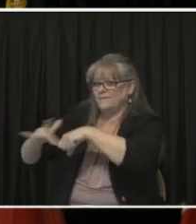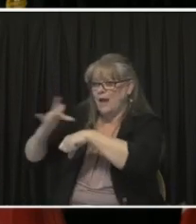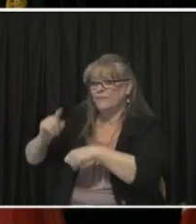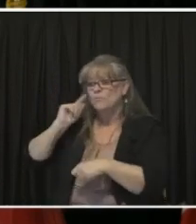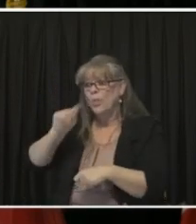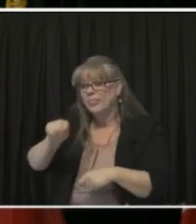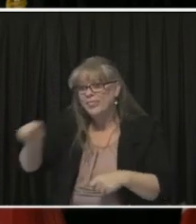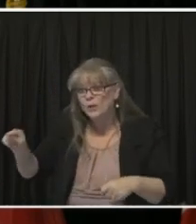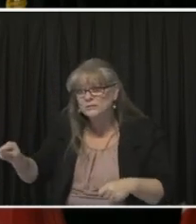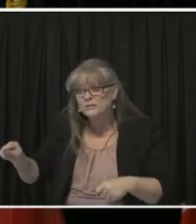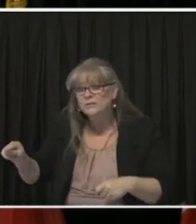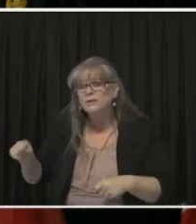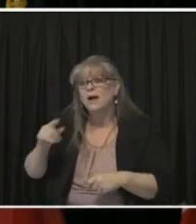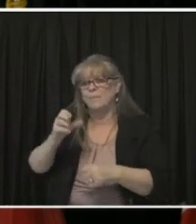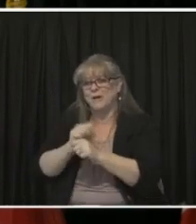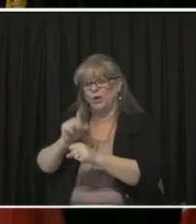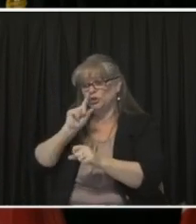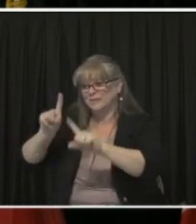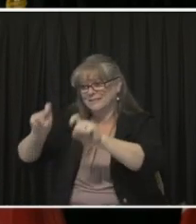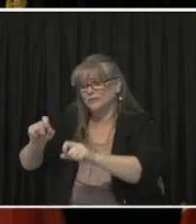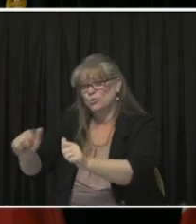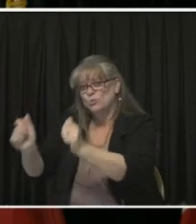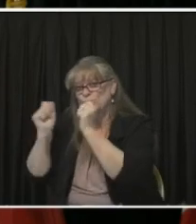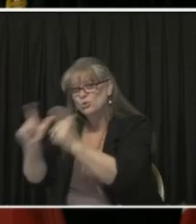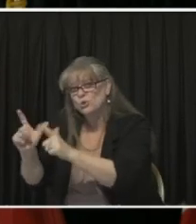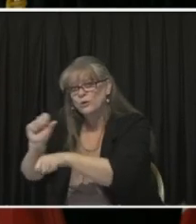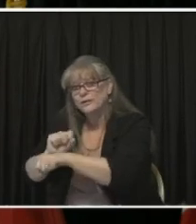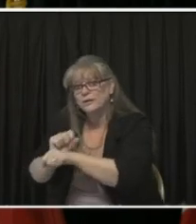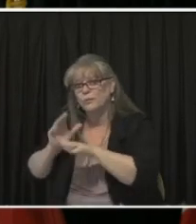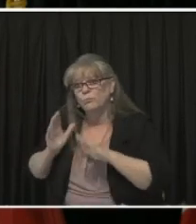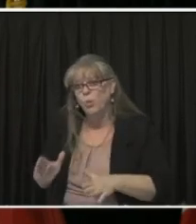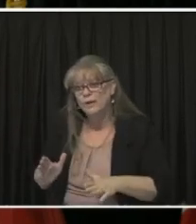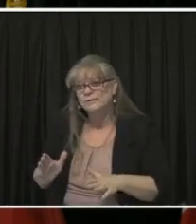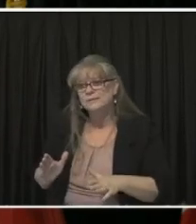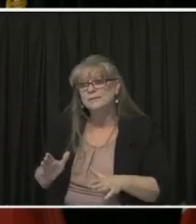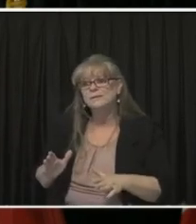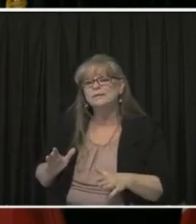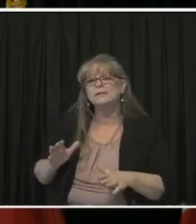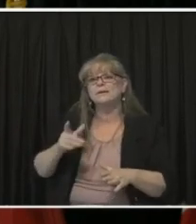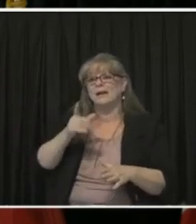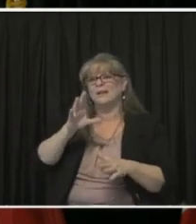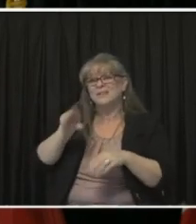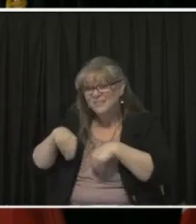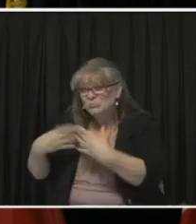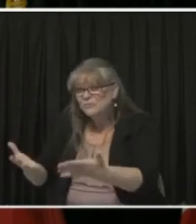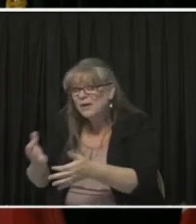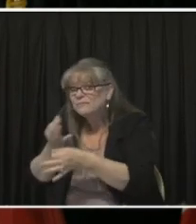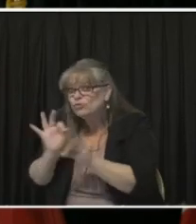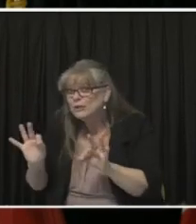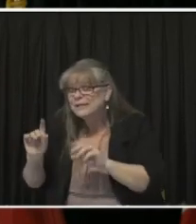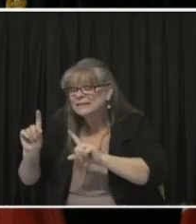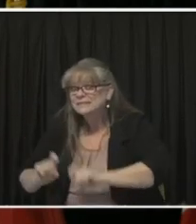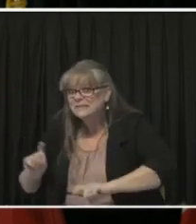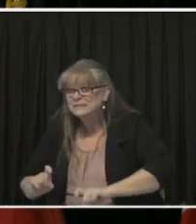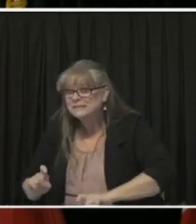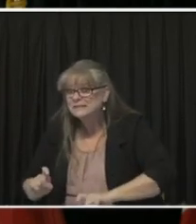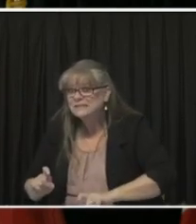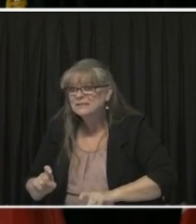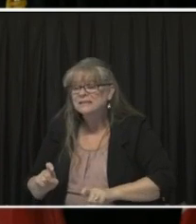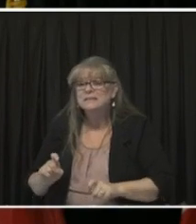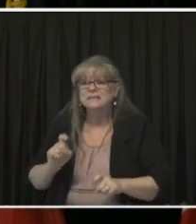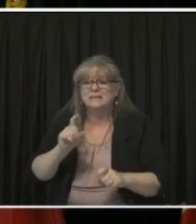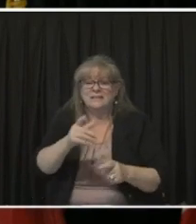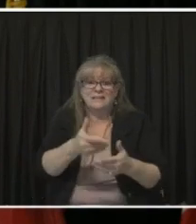that, we've made the testing available for free to residents in a very convenient way just a mile from the plant.